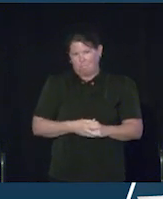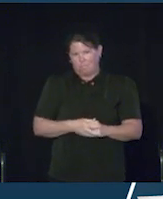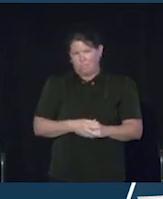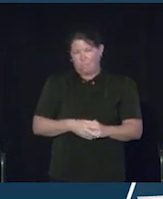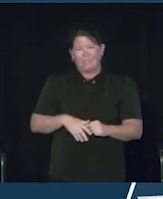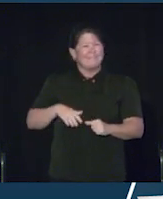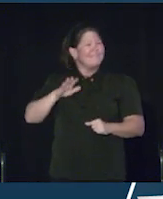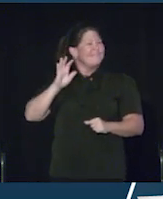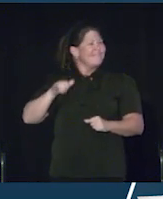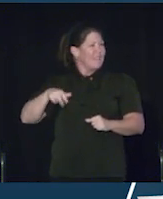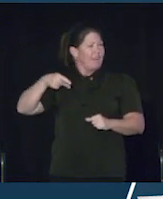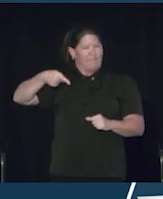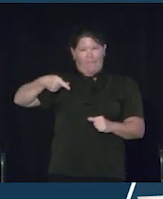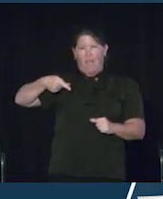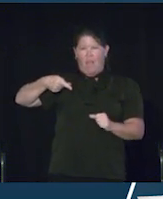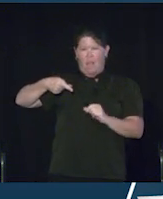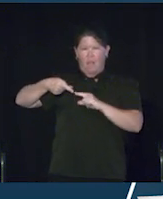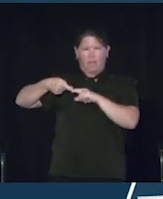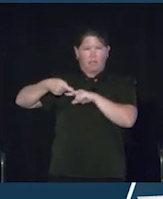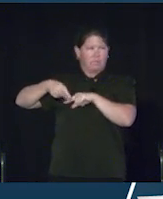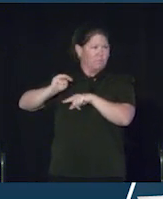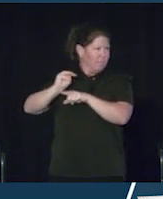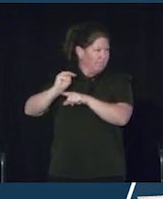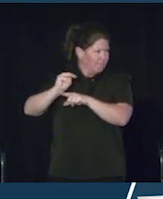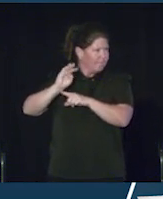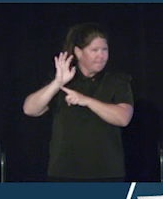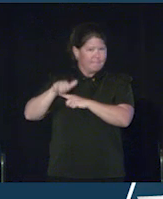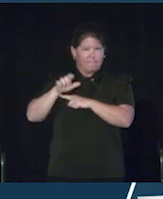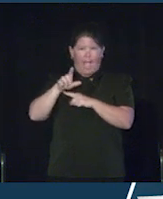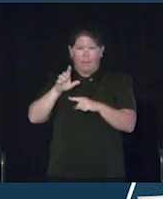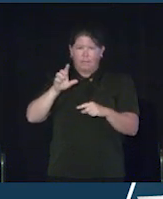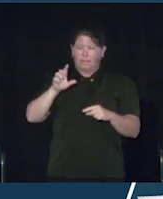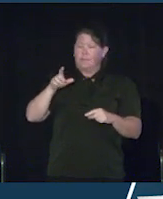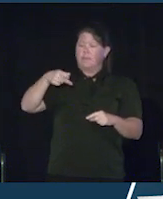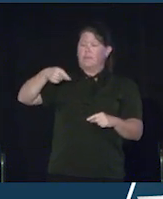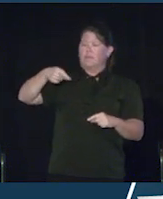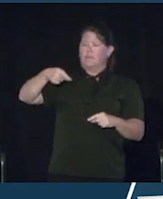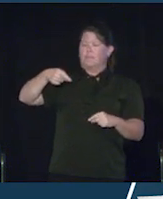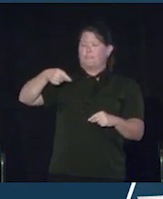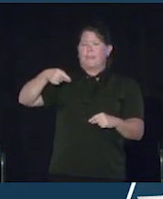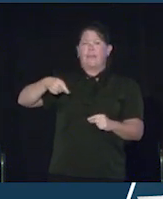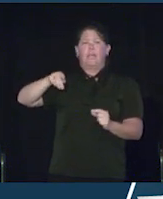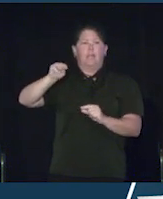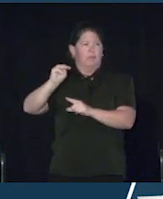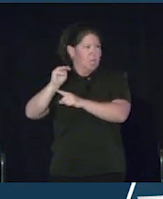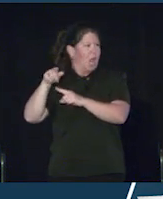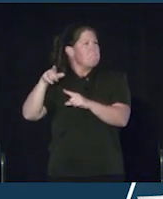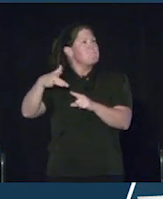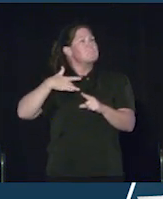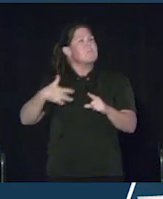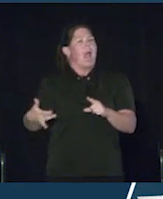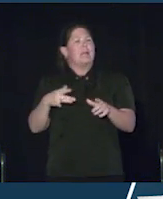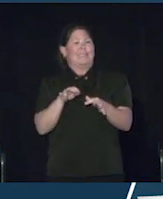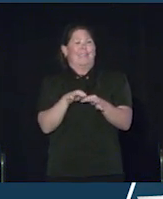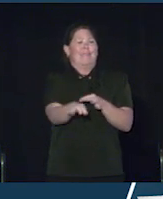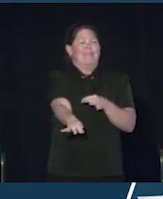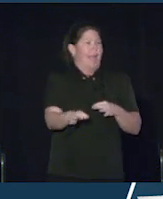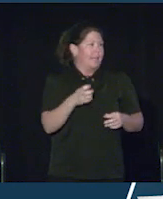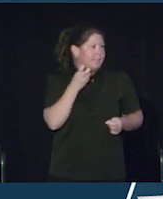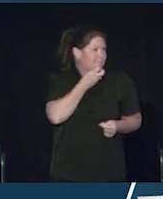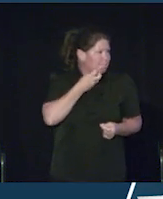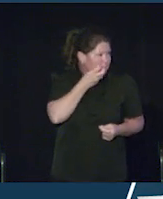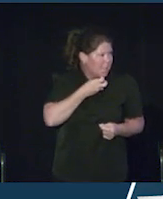is generally characterized by low muscle tone, absent to severely delayed speech, moderate to profound